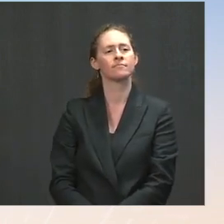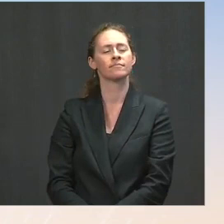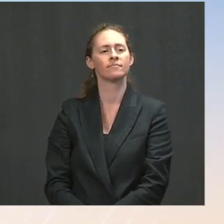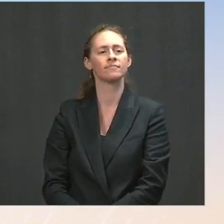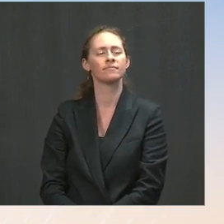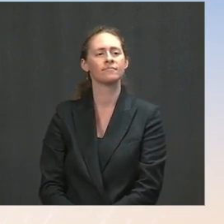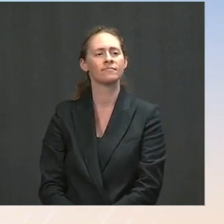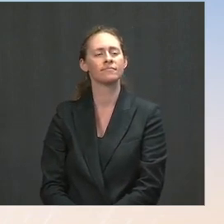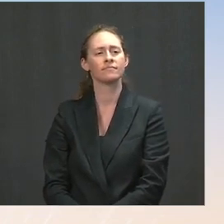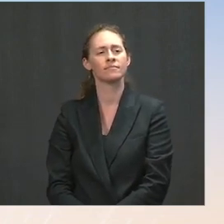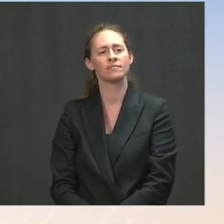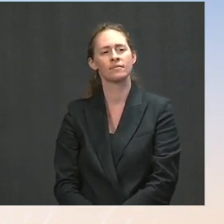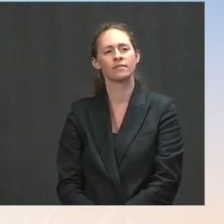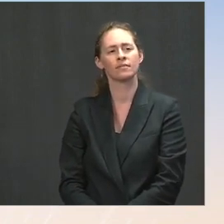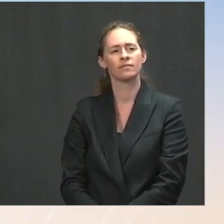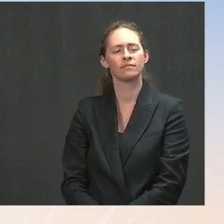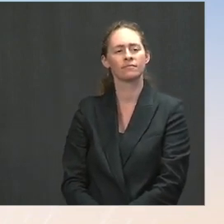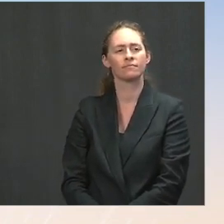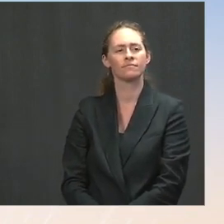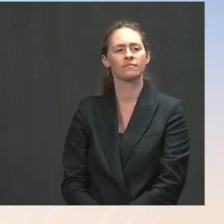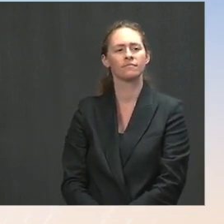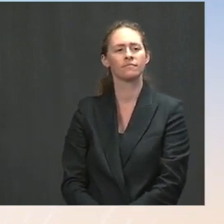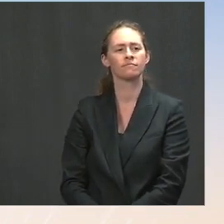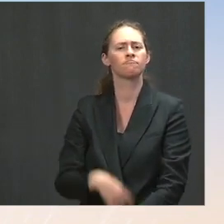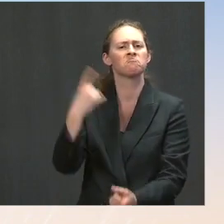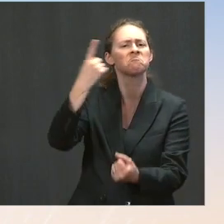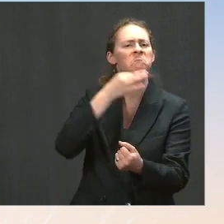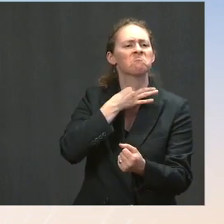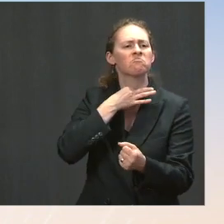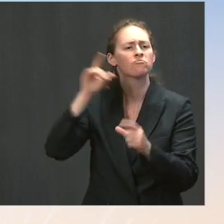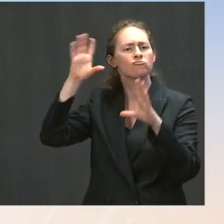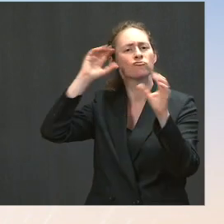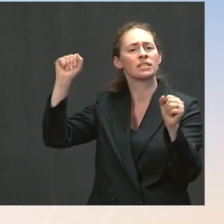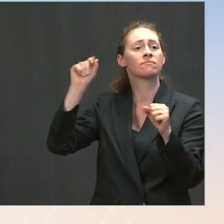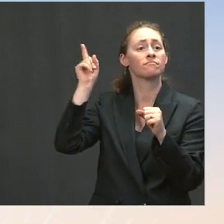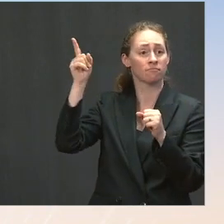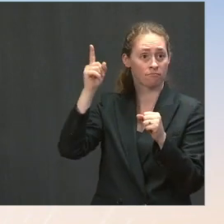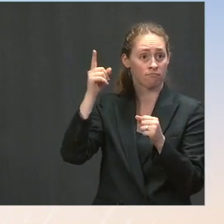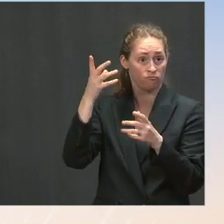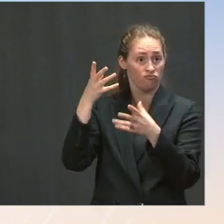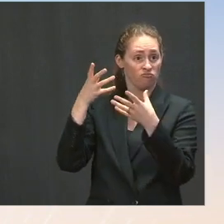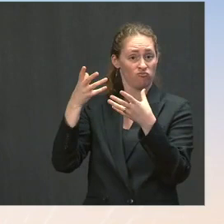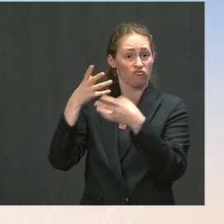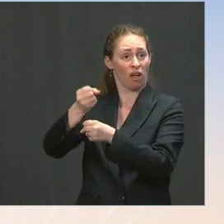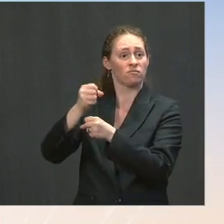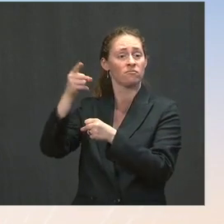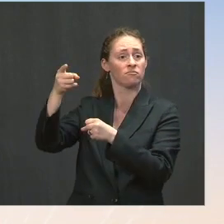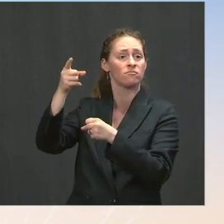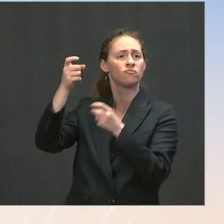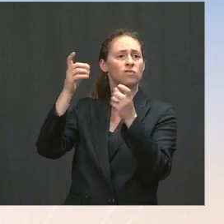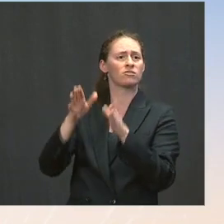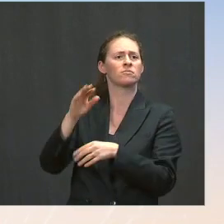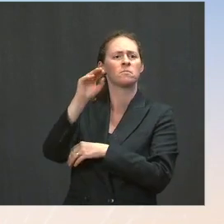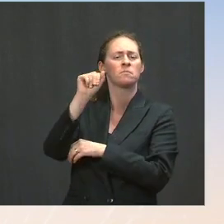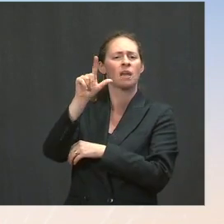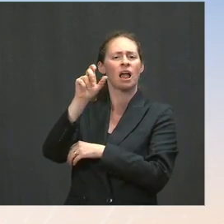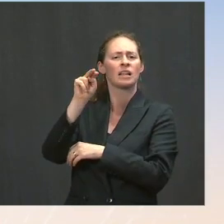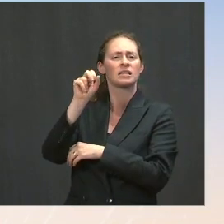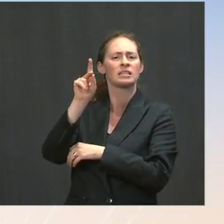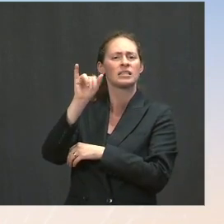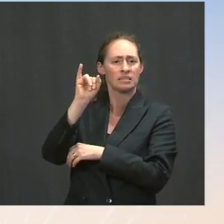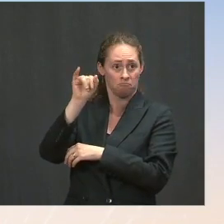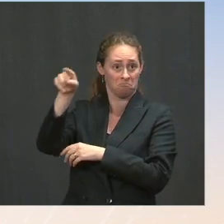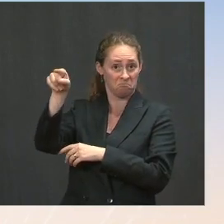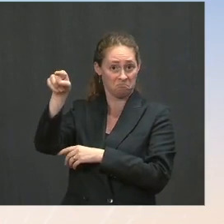Biden have confidence right now in Director Walensky's leadership? Absolutely. And is there a reason why Dr. Fauci briefed